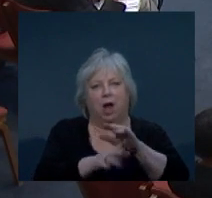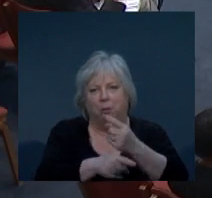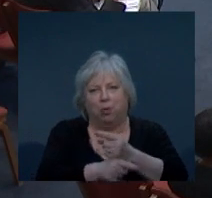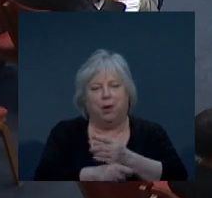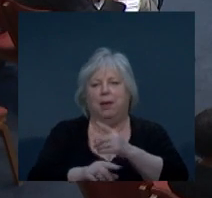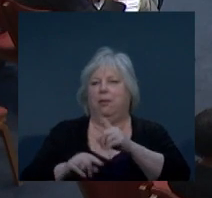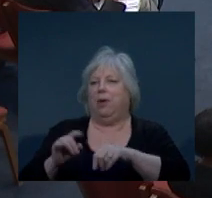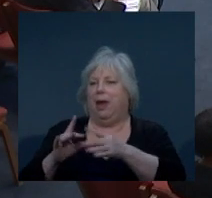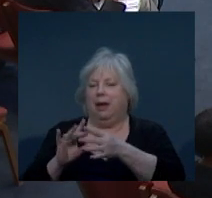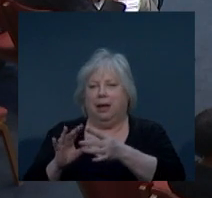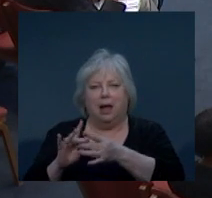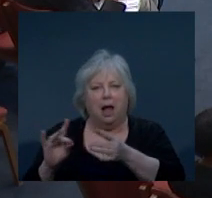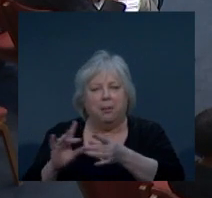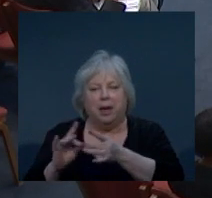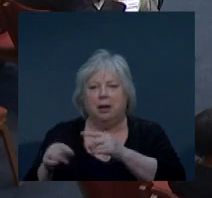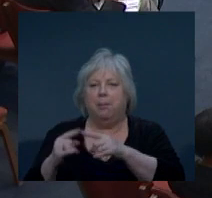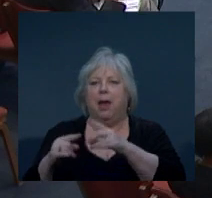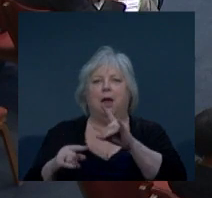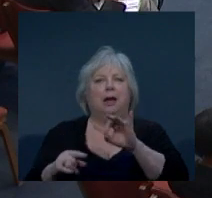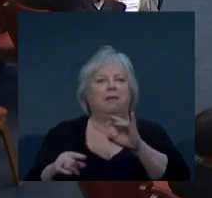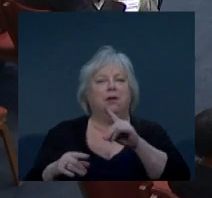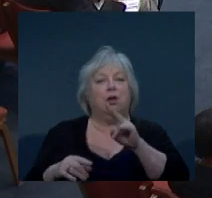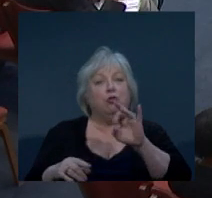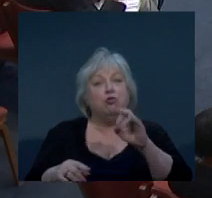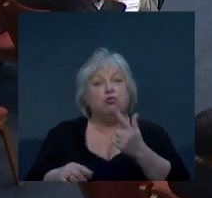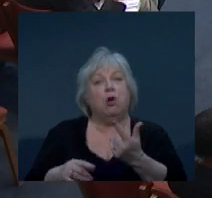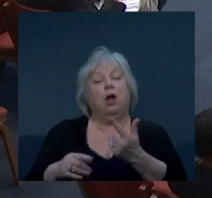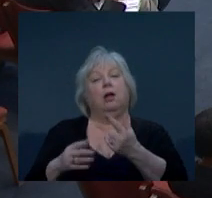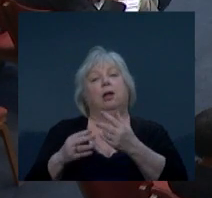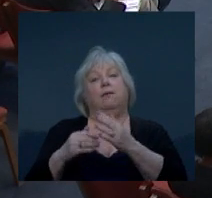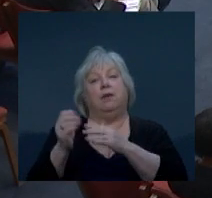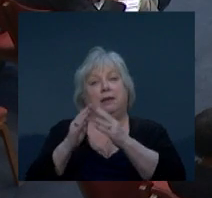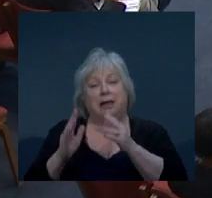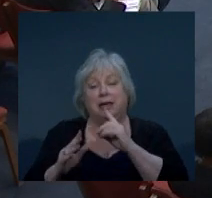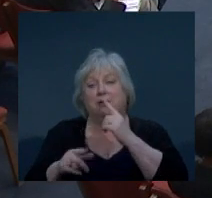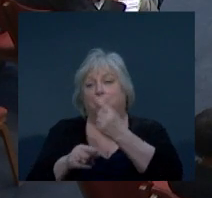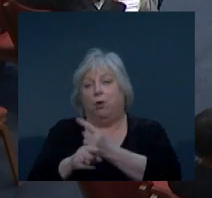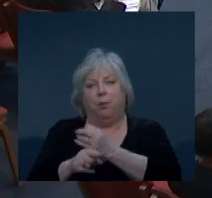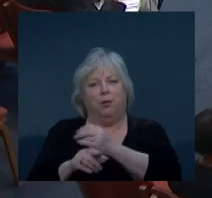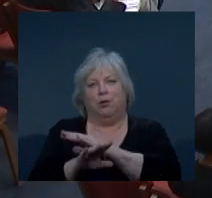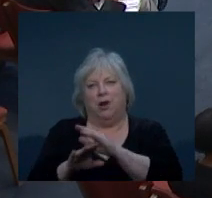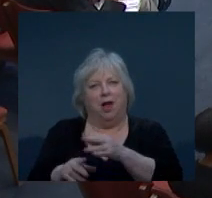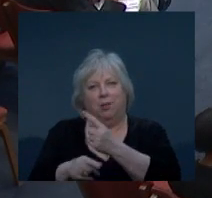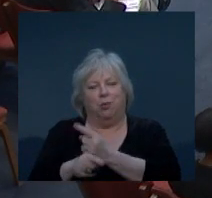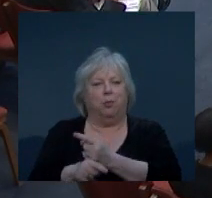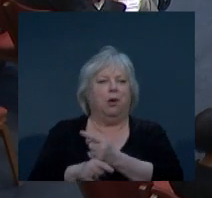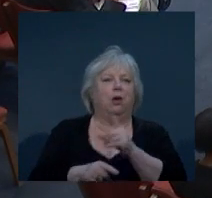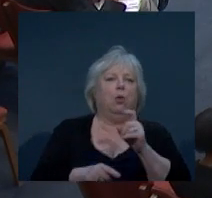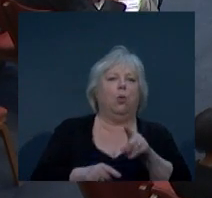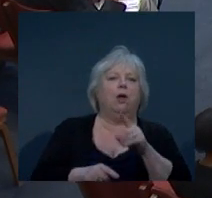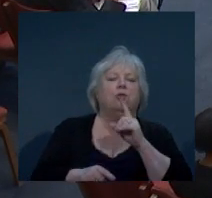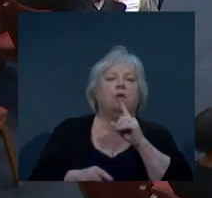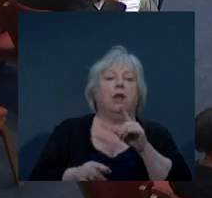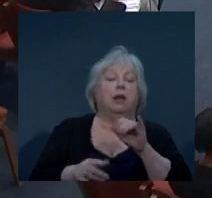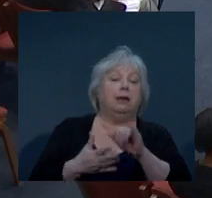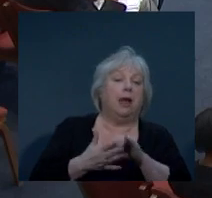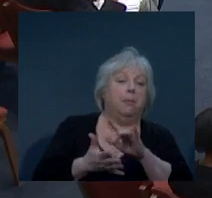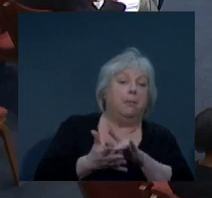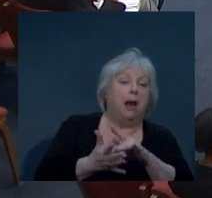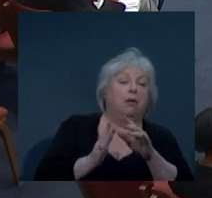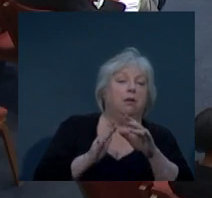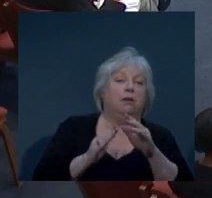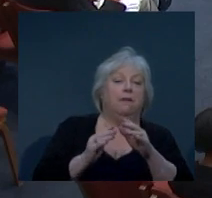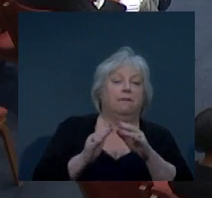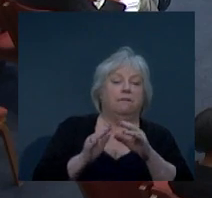inappropriate. They're not to make comments about whether a drug facility is appropriate or inappropriate. Questions such as if it's a medical facility